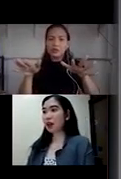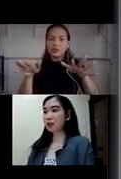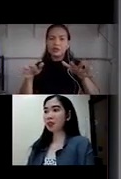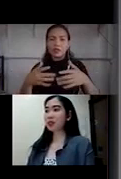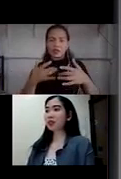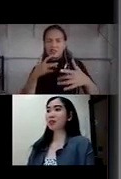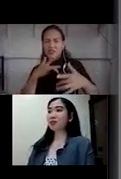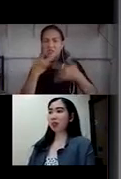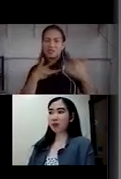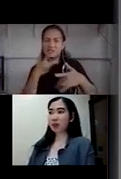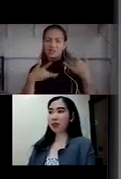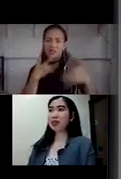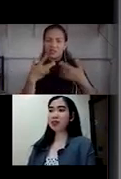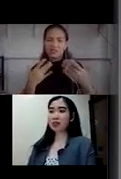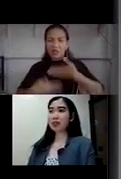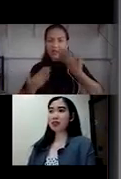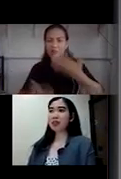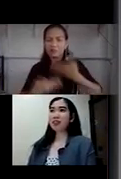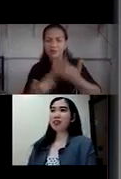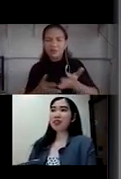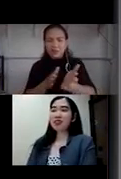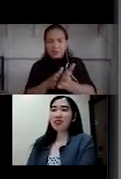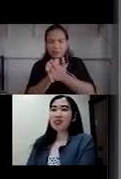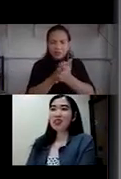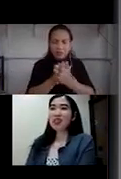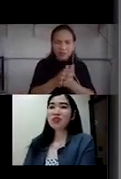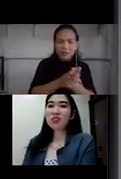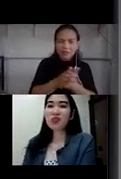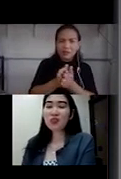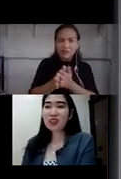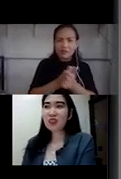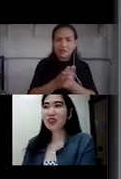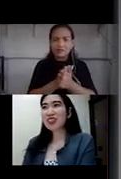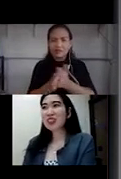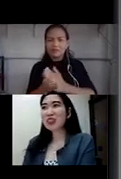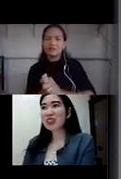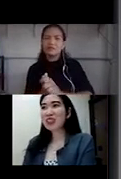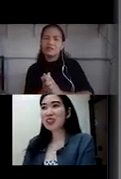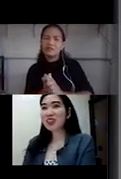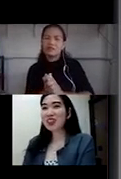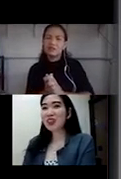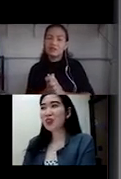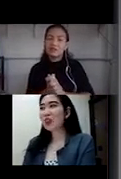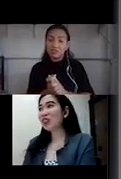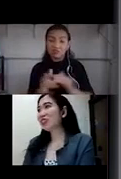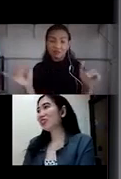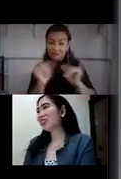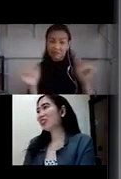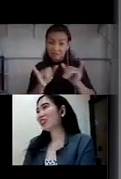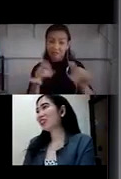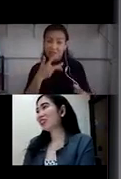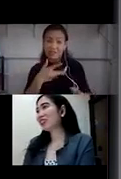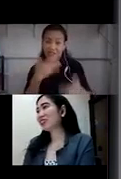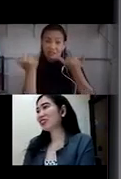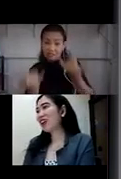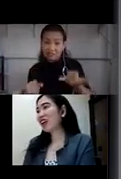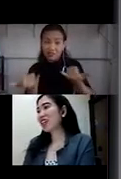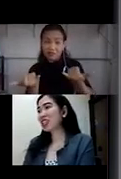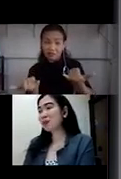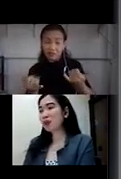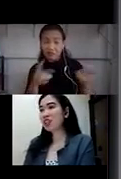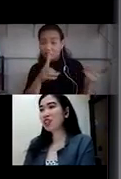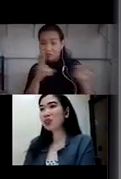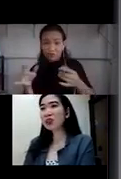excited, happy, motivated. Yan yung tanong ko ngayon. Ganito ka rin ba ngayon?